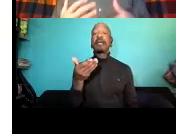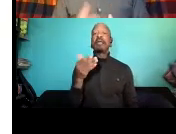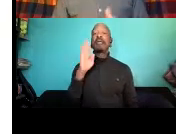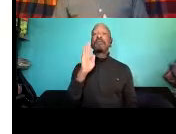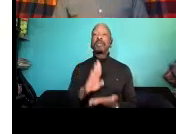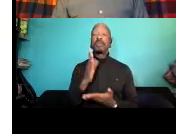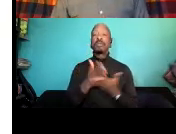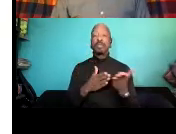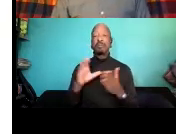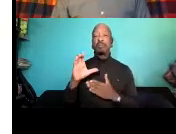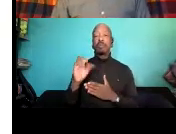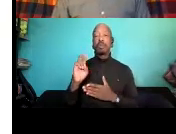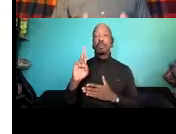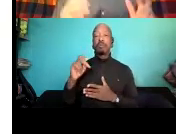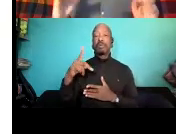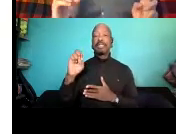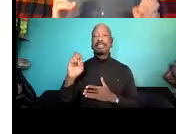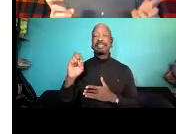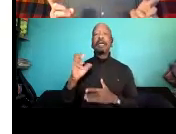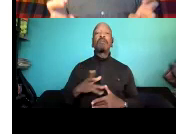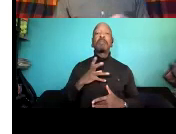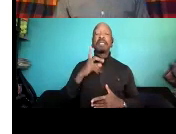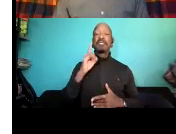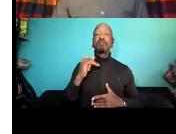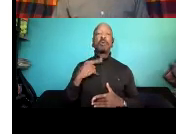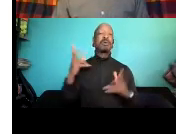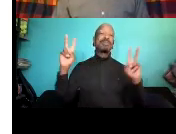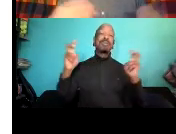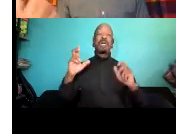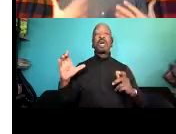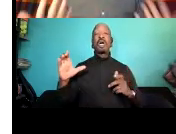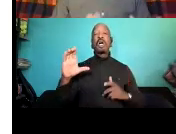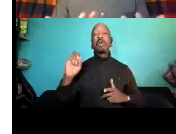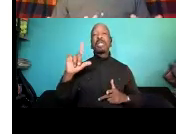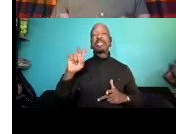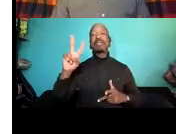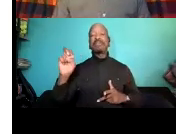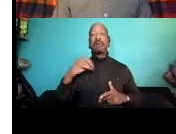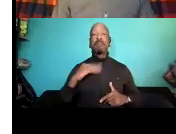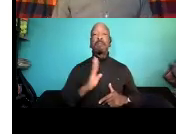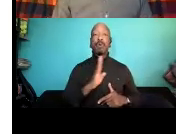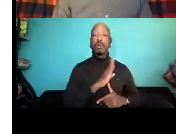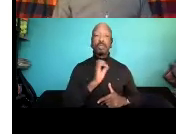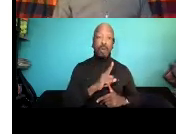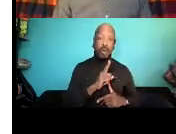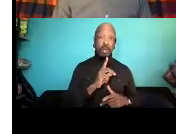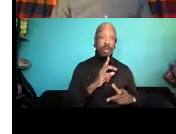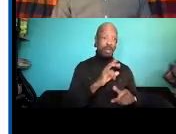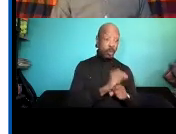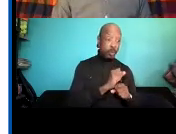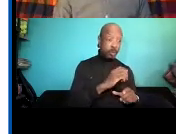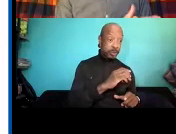corporate formalities for collective board worker cooperatives, where all the worker members are on the board of the